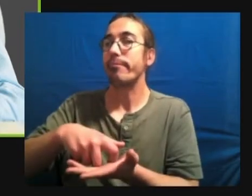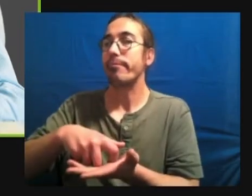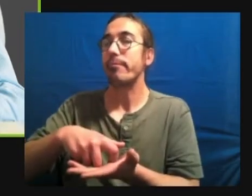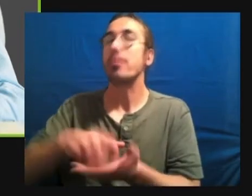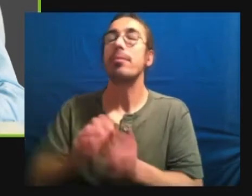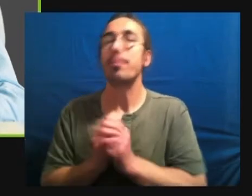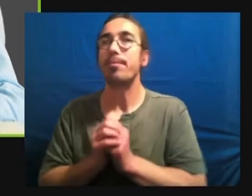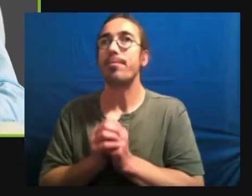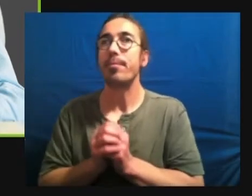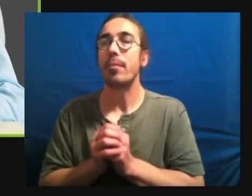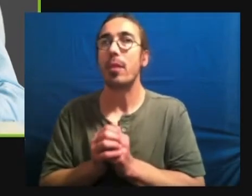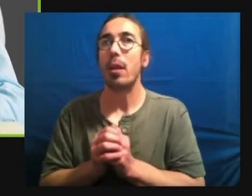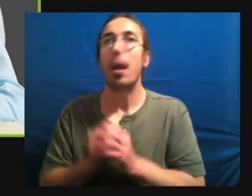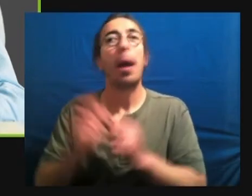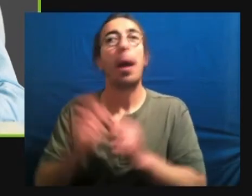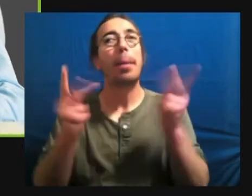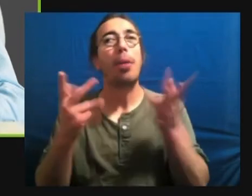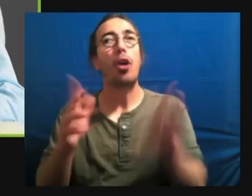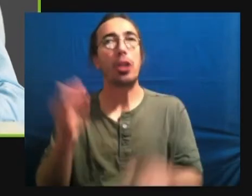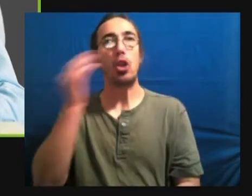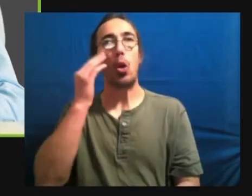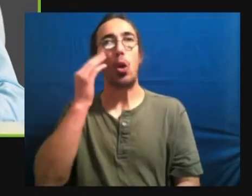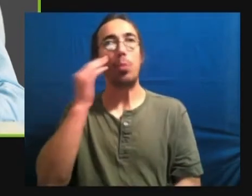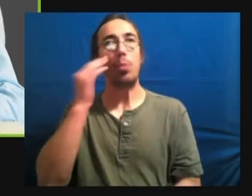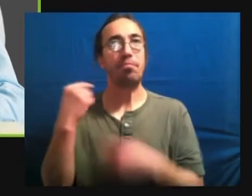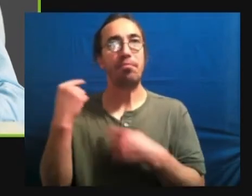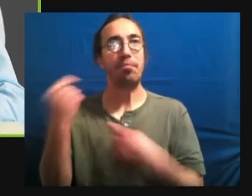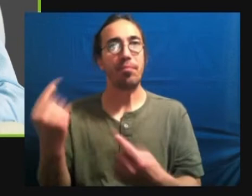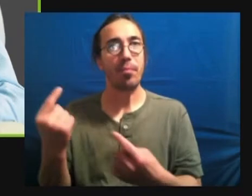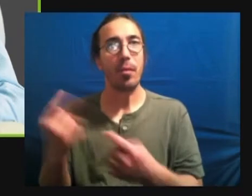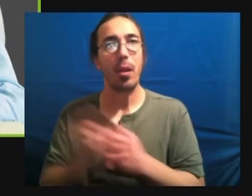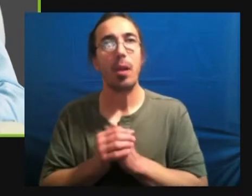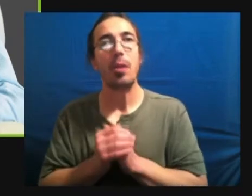shared context enough that